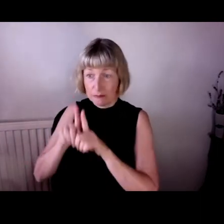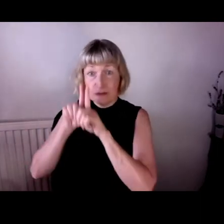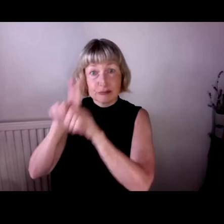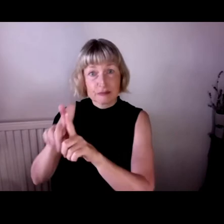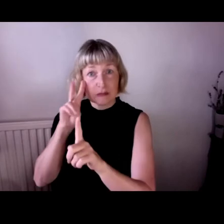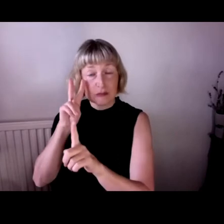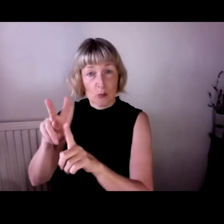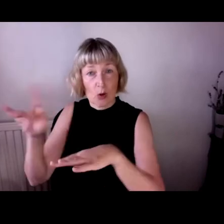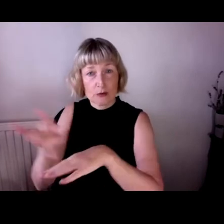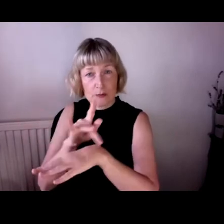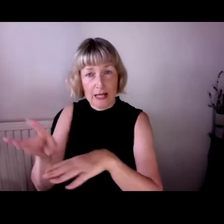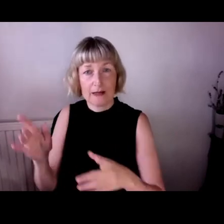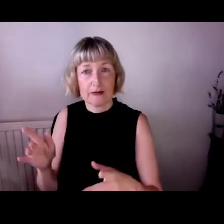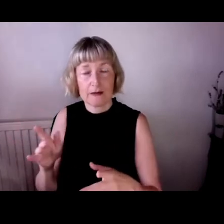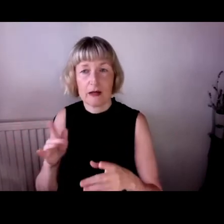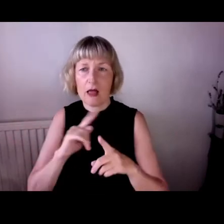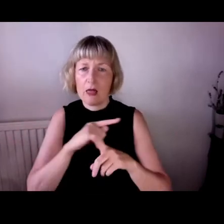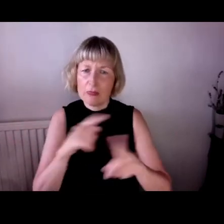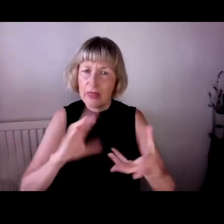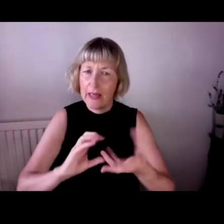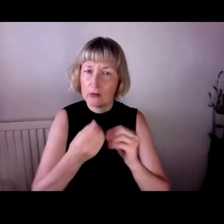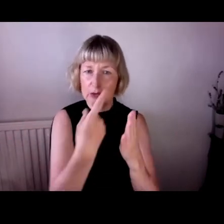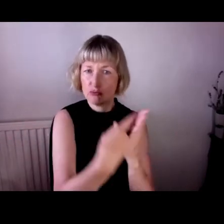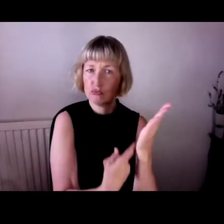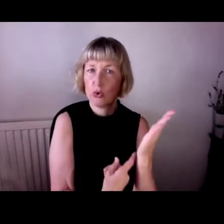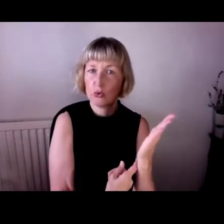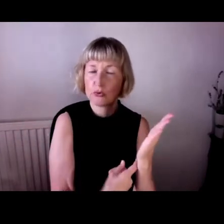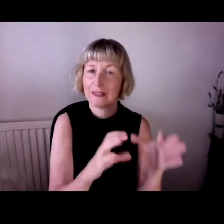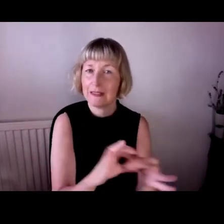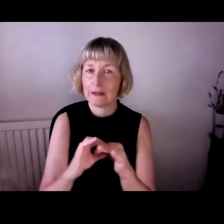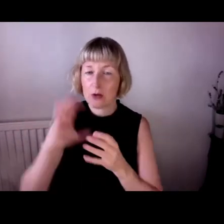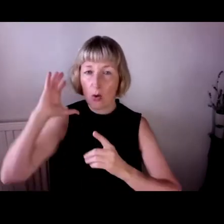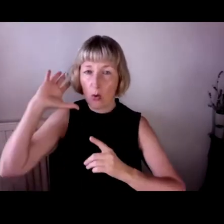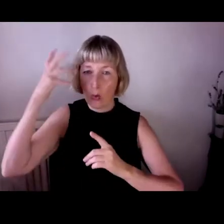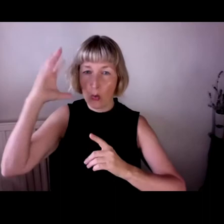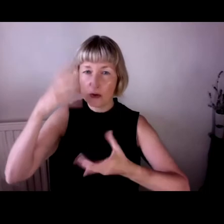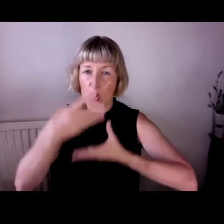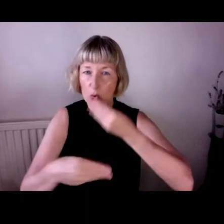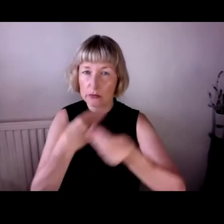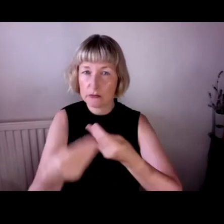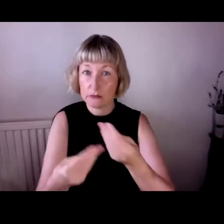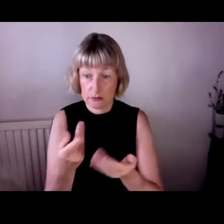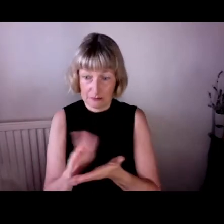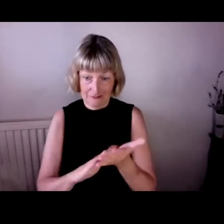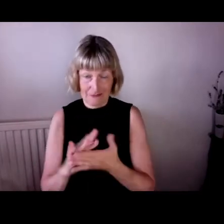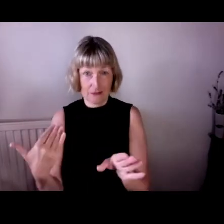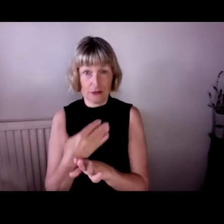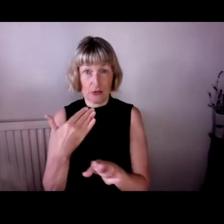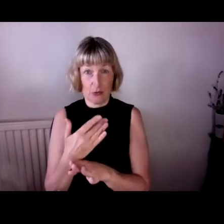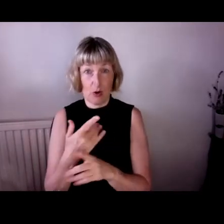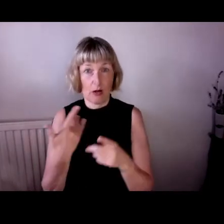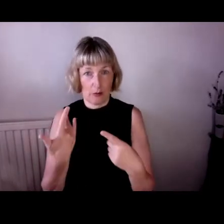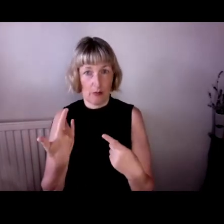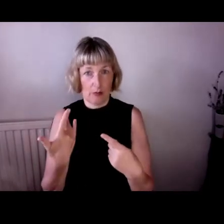some rules and a manifesto for audio description. So the work that we do and the work that we have been doing has been